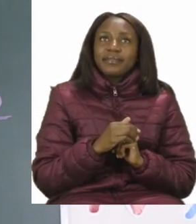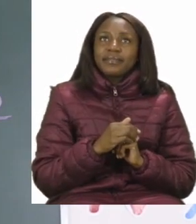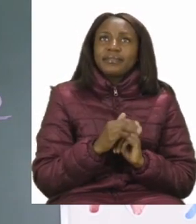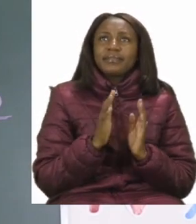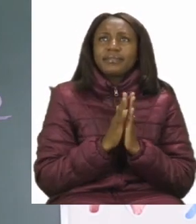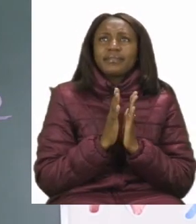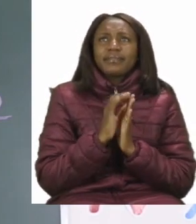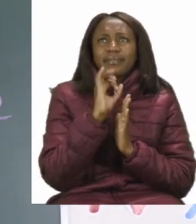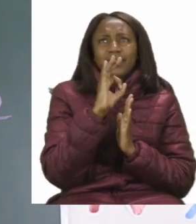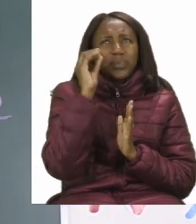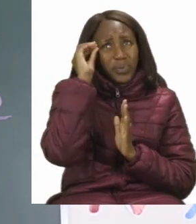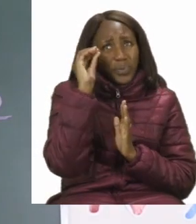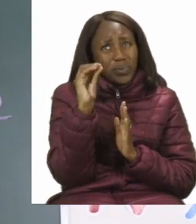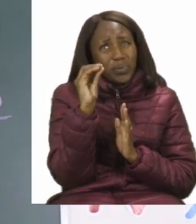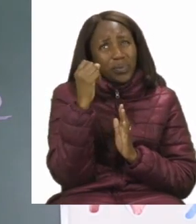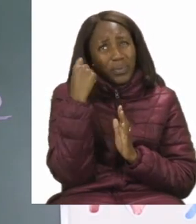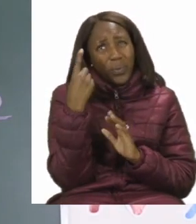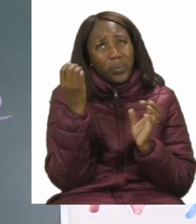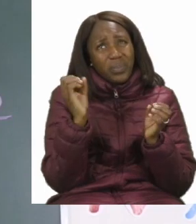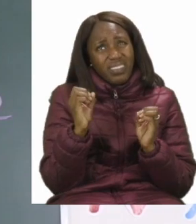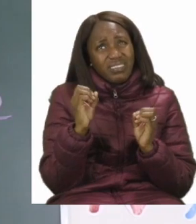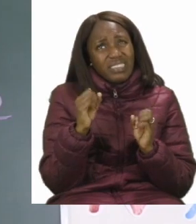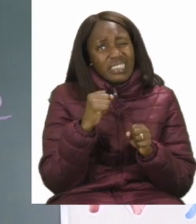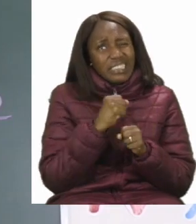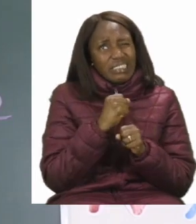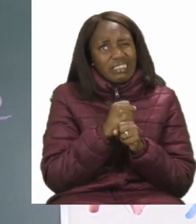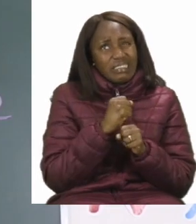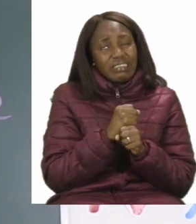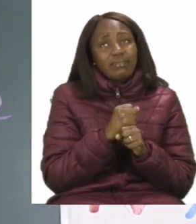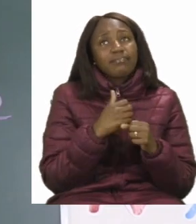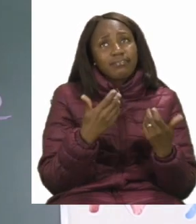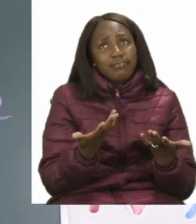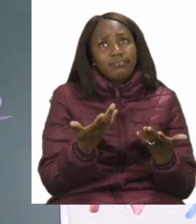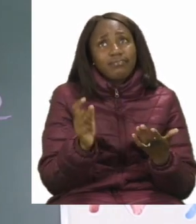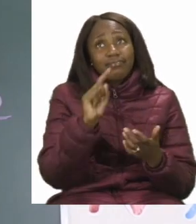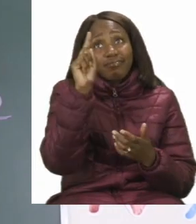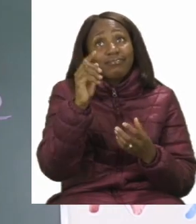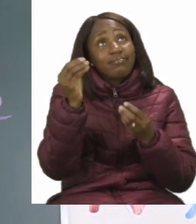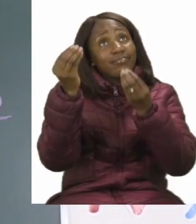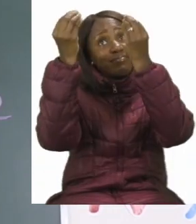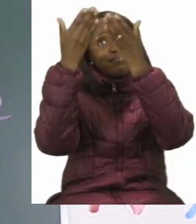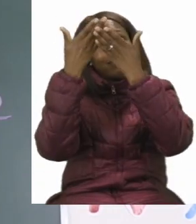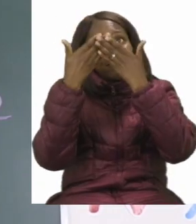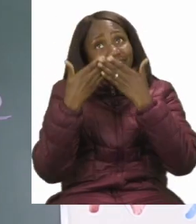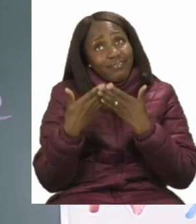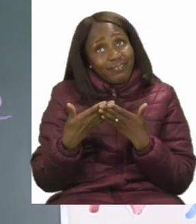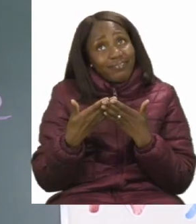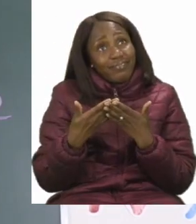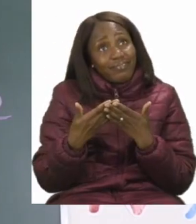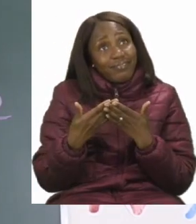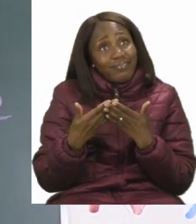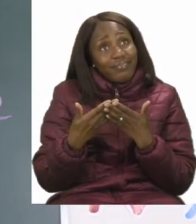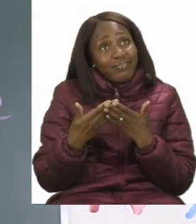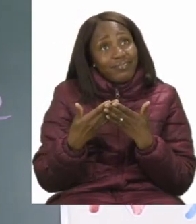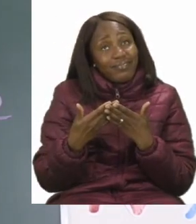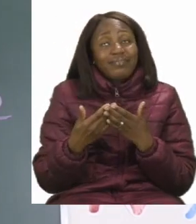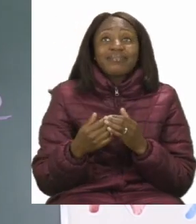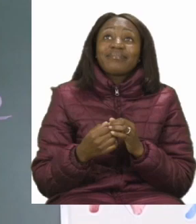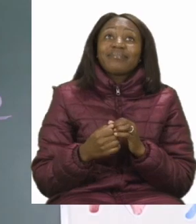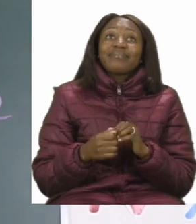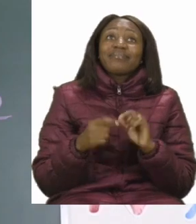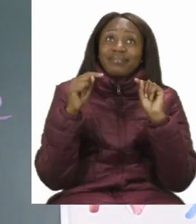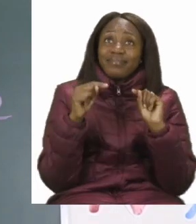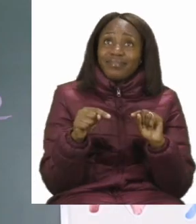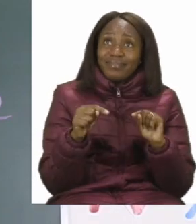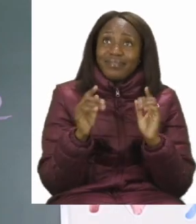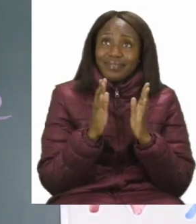don't understand or if you have difficulty finding the words, you can always ask a grown-up for help. Now you can go